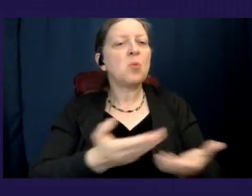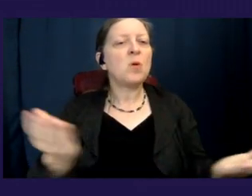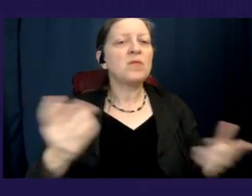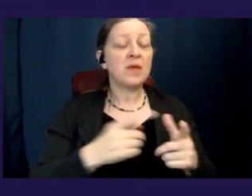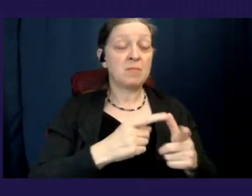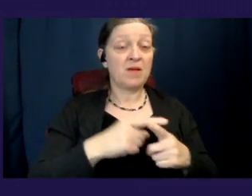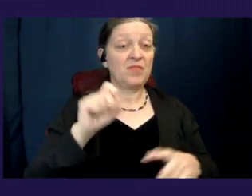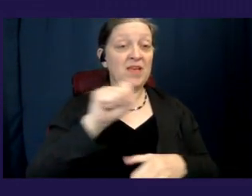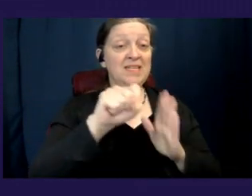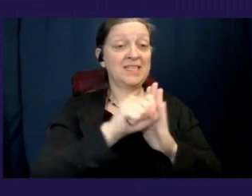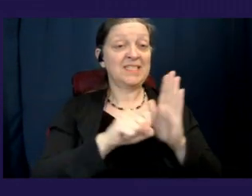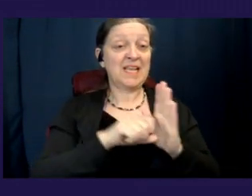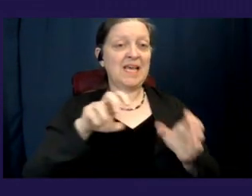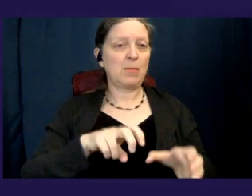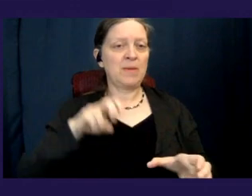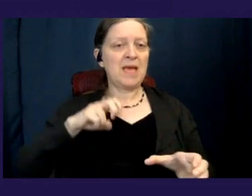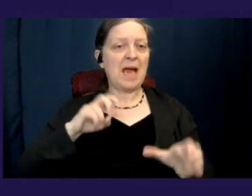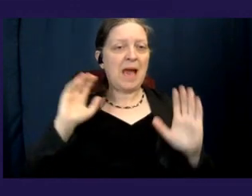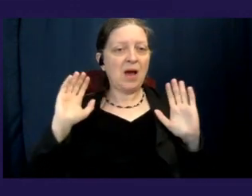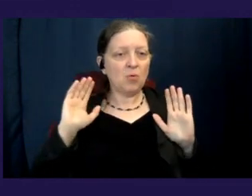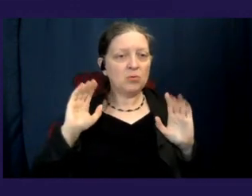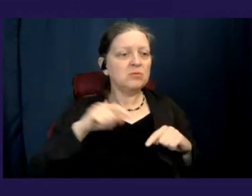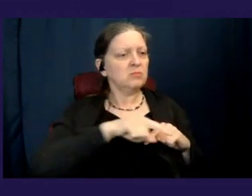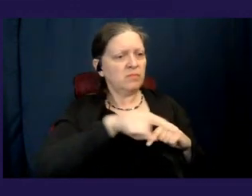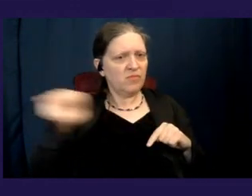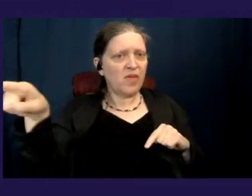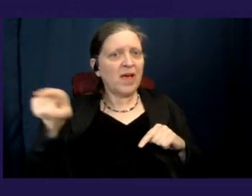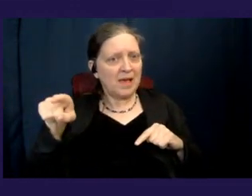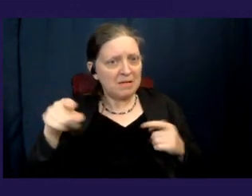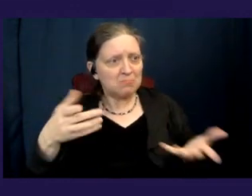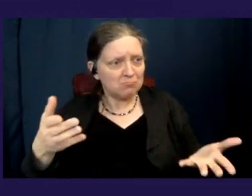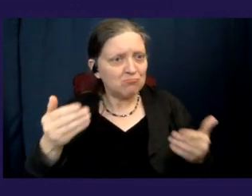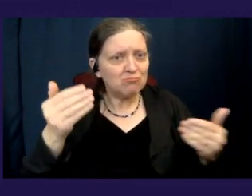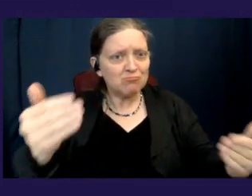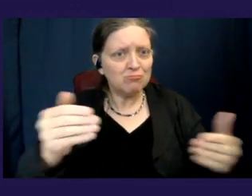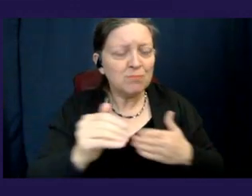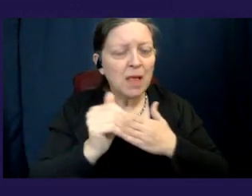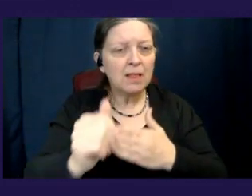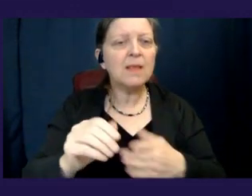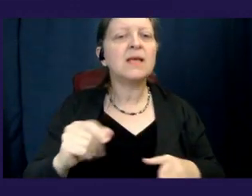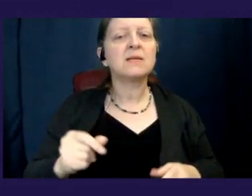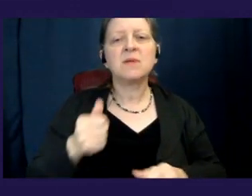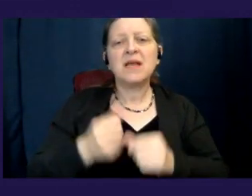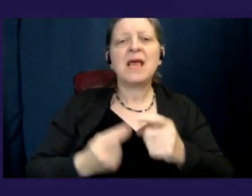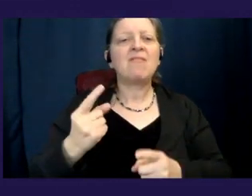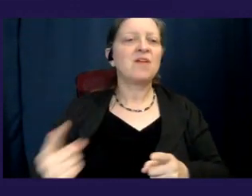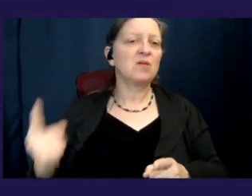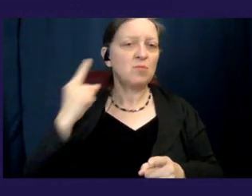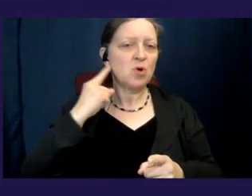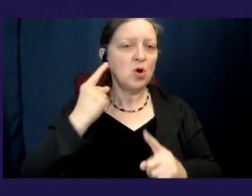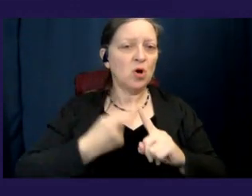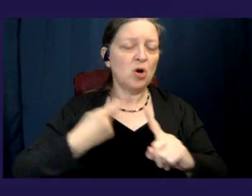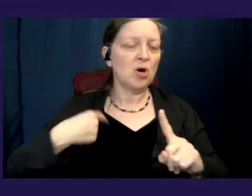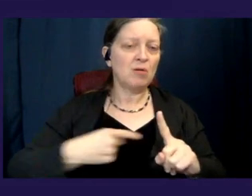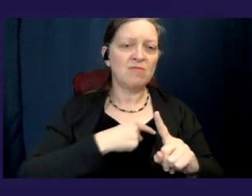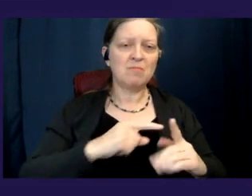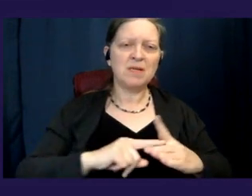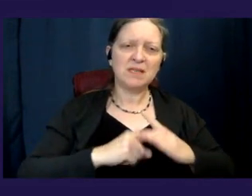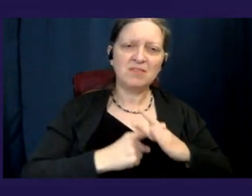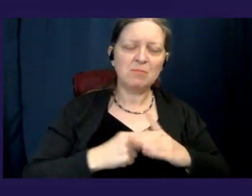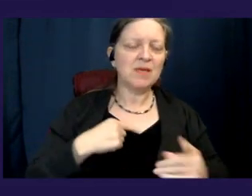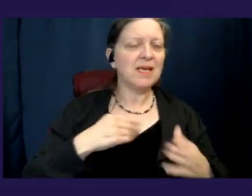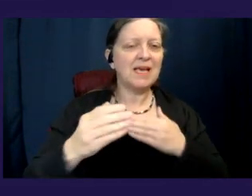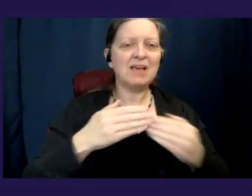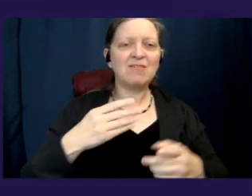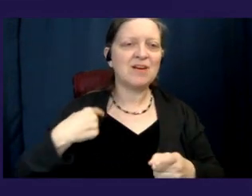and really led that. But then everyone was hearing from all of us at once at the very beginning, even if we had no additional information except for we have a case or we